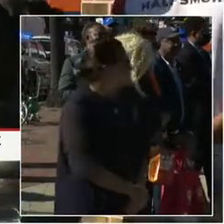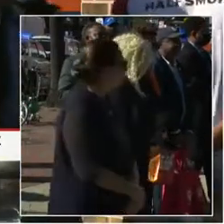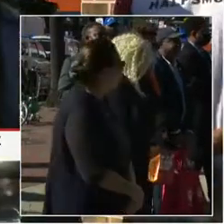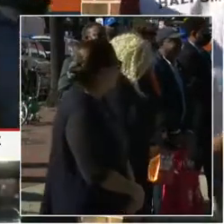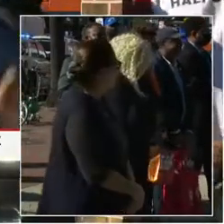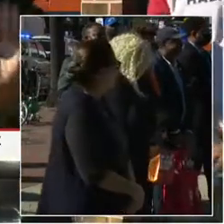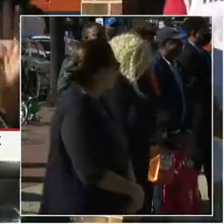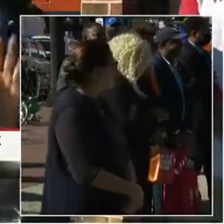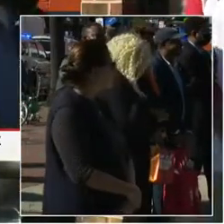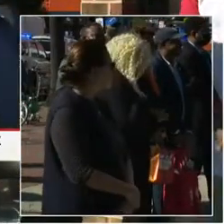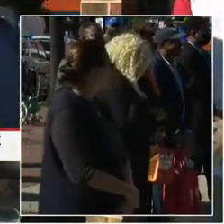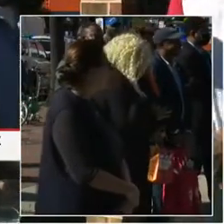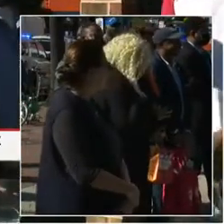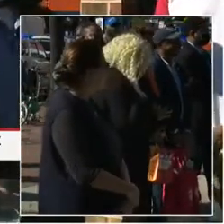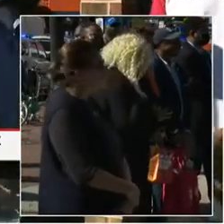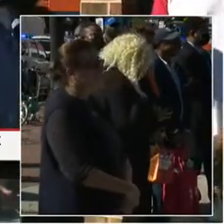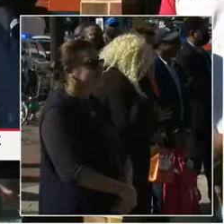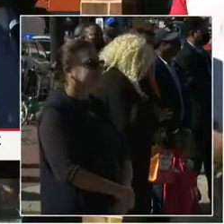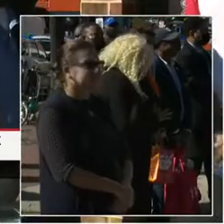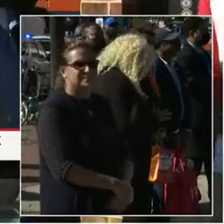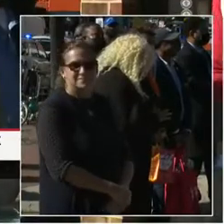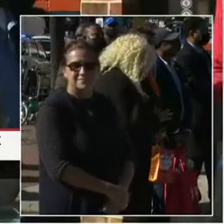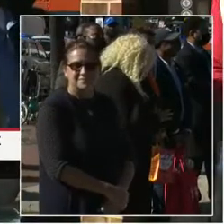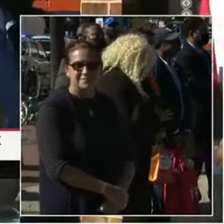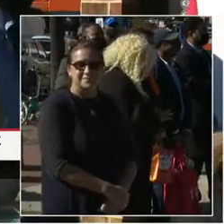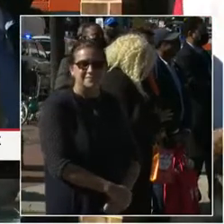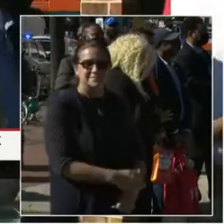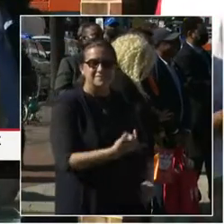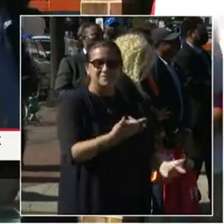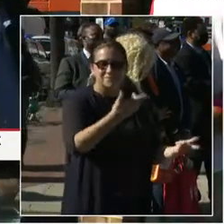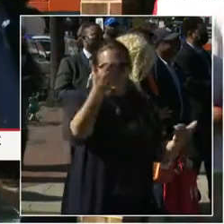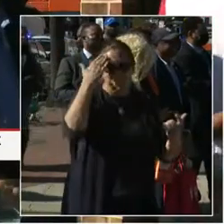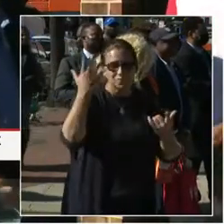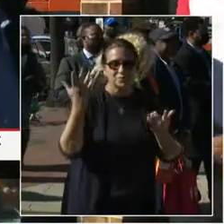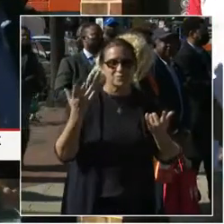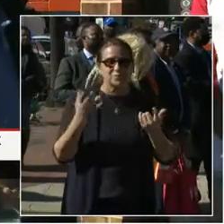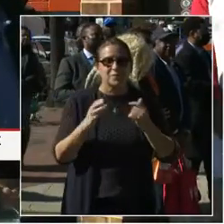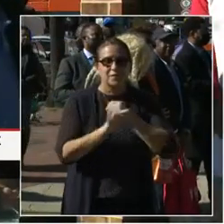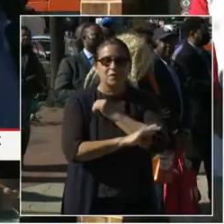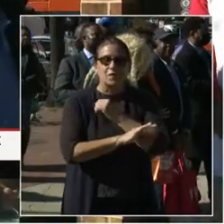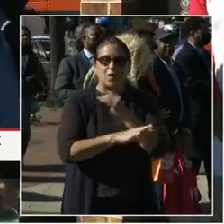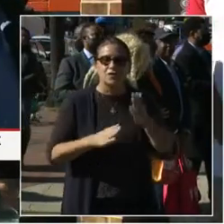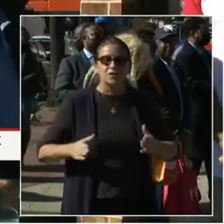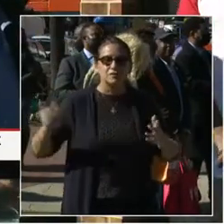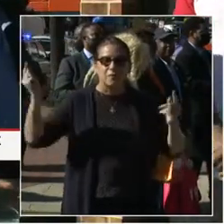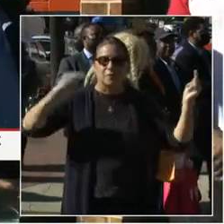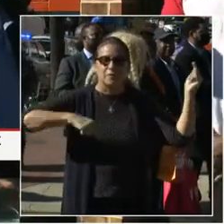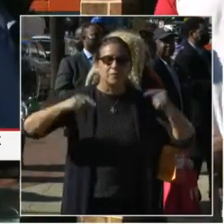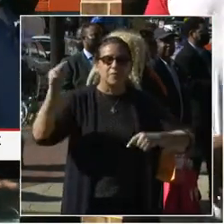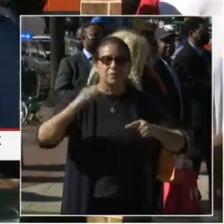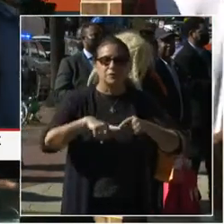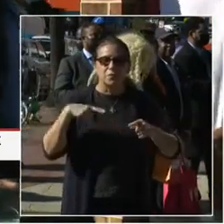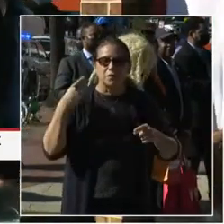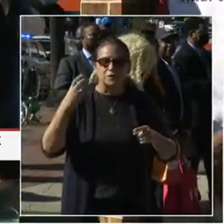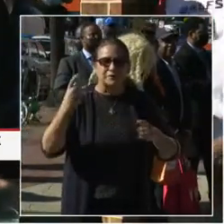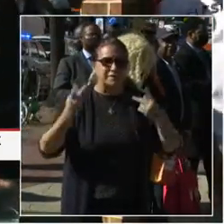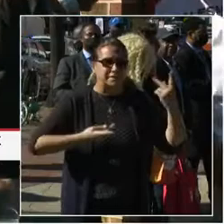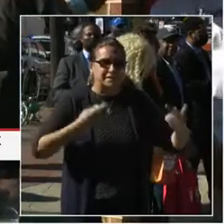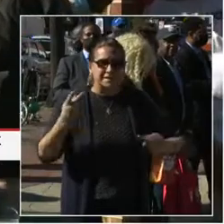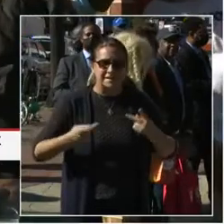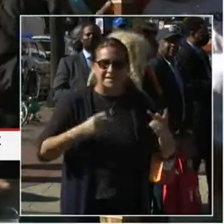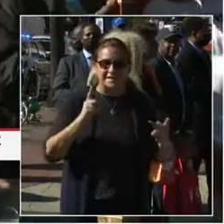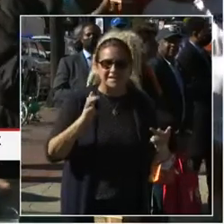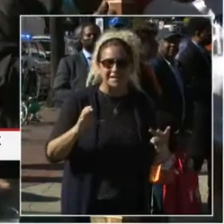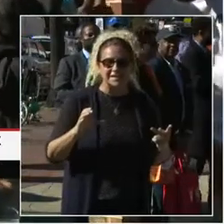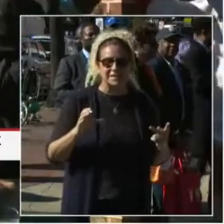people who are vaccinated. So your reaction, obviously tourism, a big thing, hit and impacted greatly in D.C. Talk about, your feelings. I'm